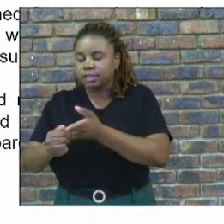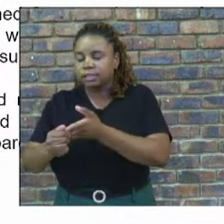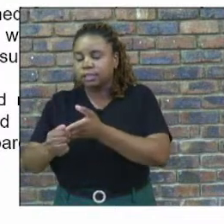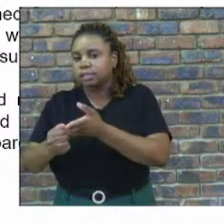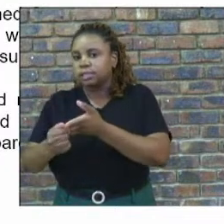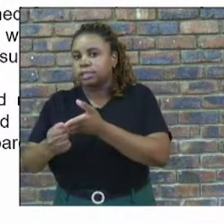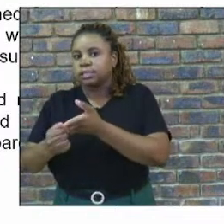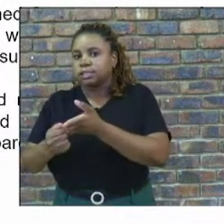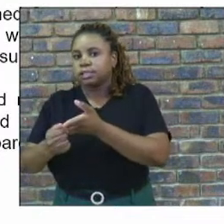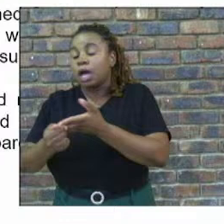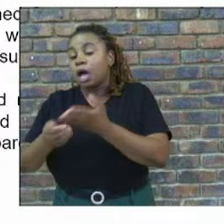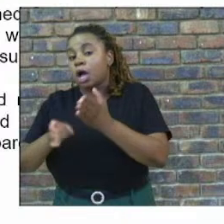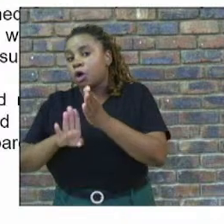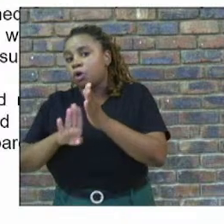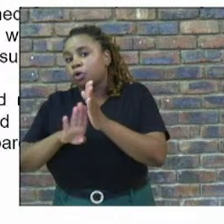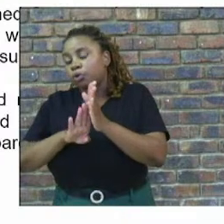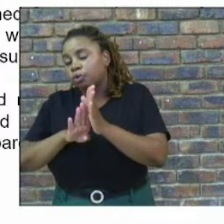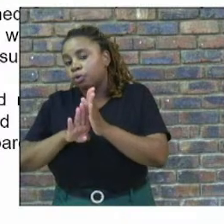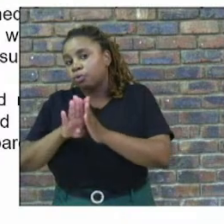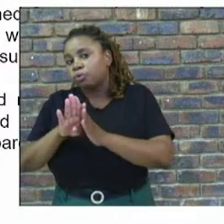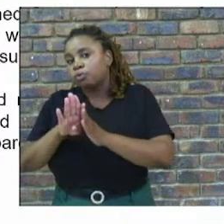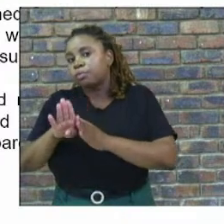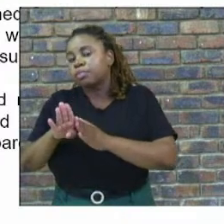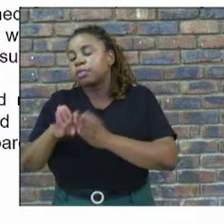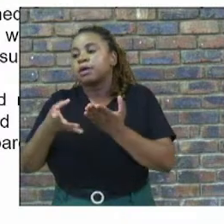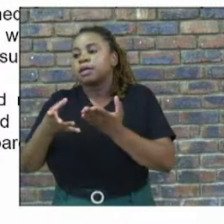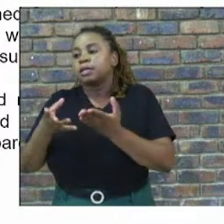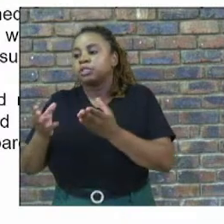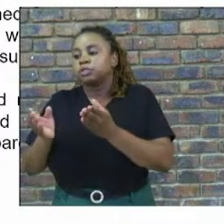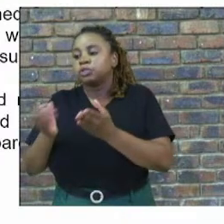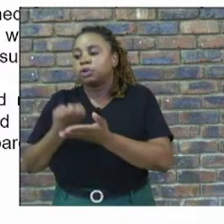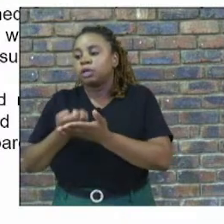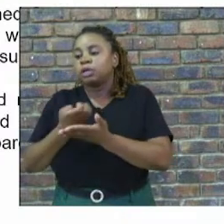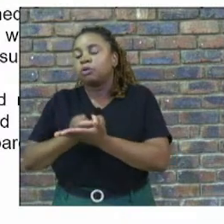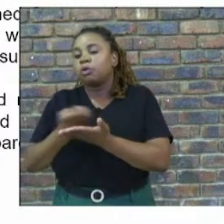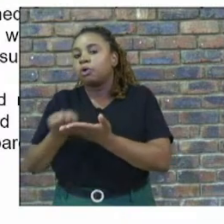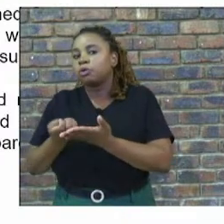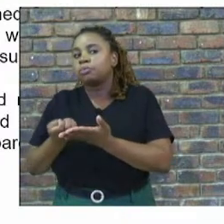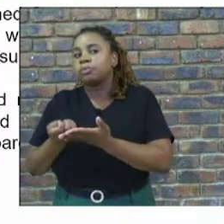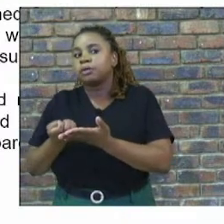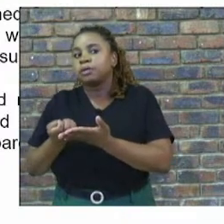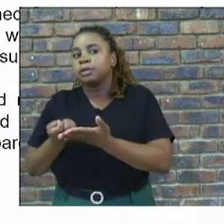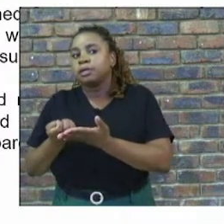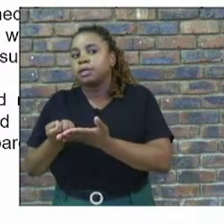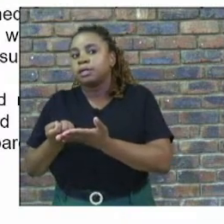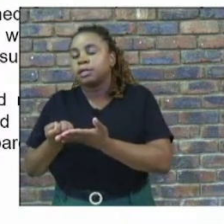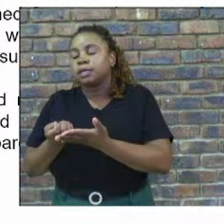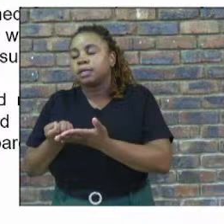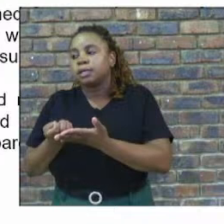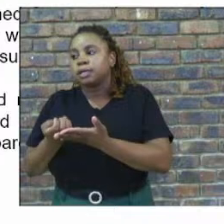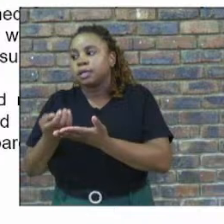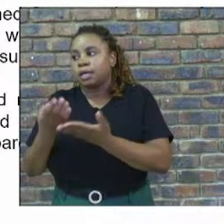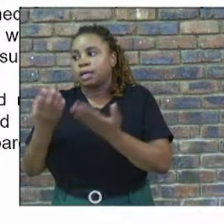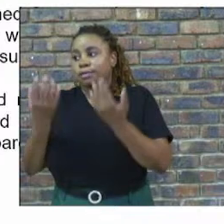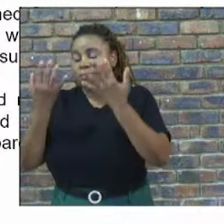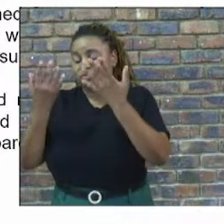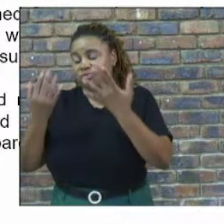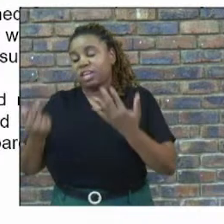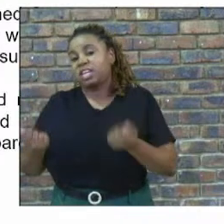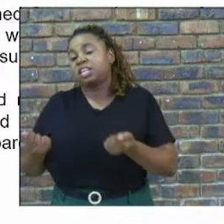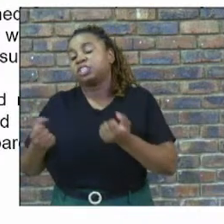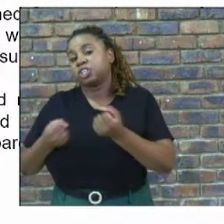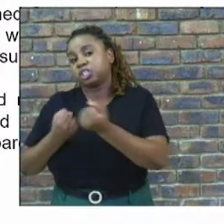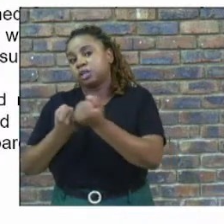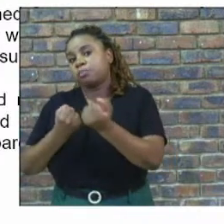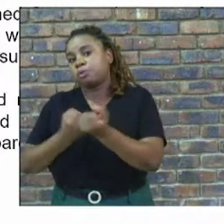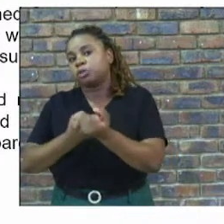inclusive growth in the economy through ensuring the provision of customized financial and non-financial support